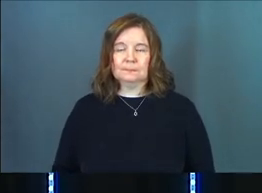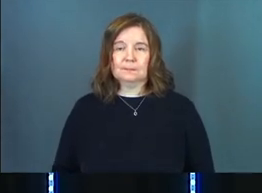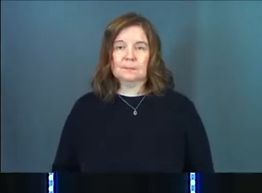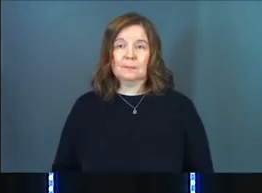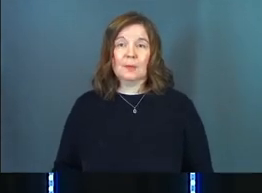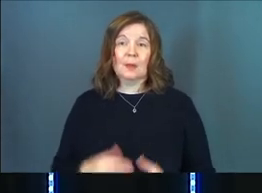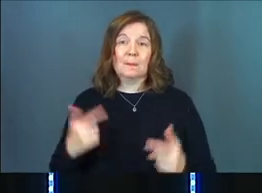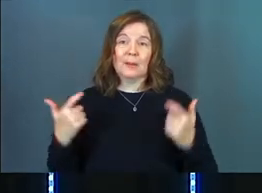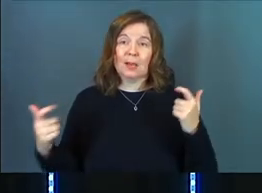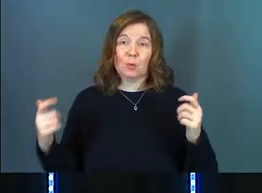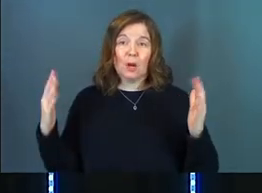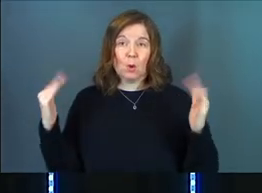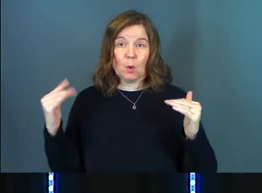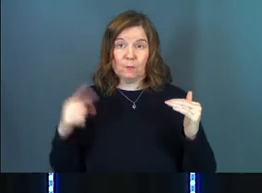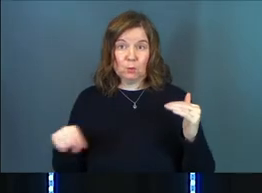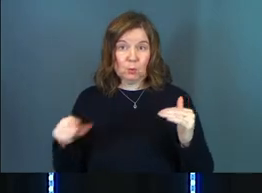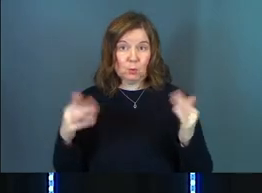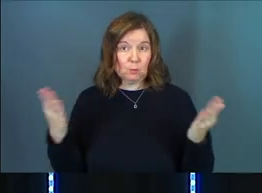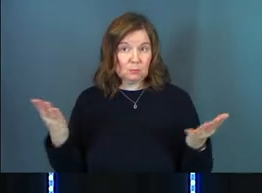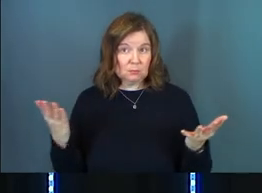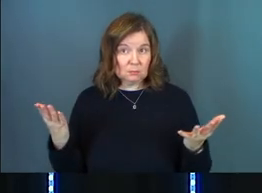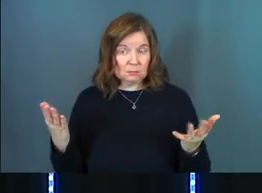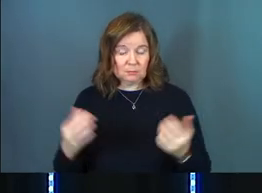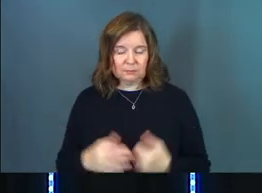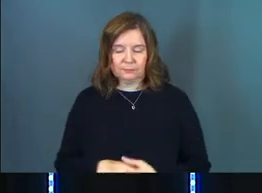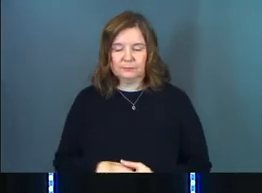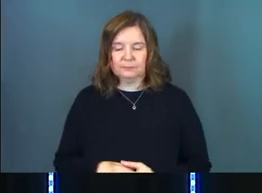My greatest hope for you today is that